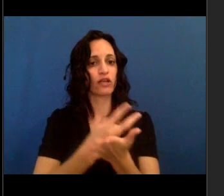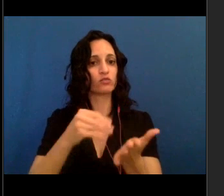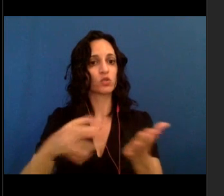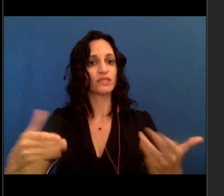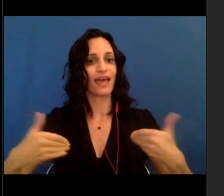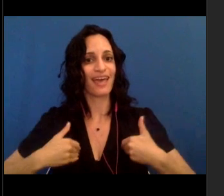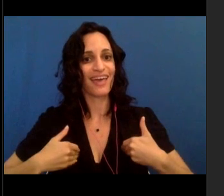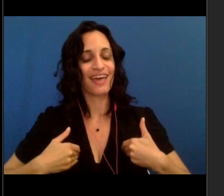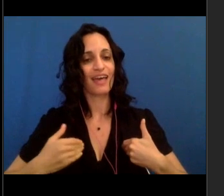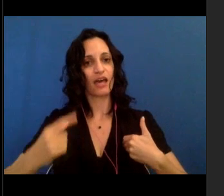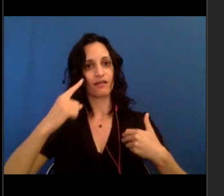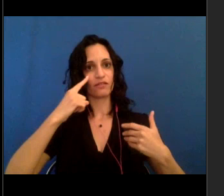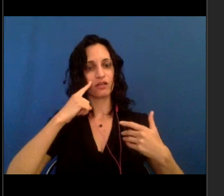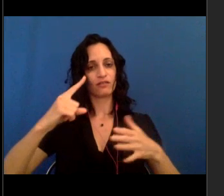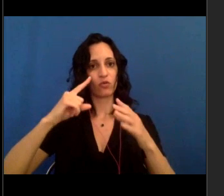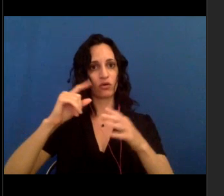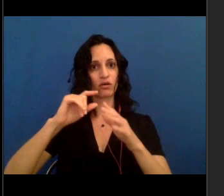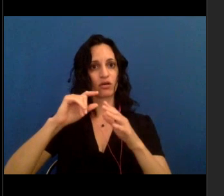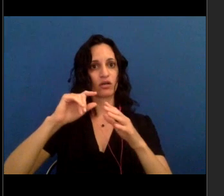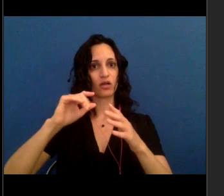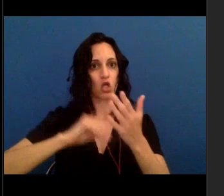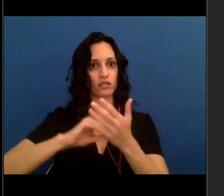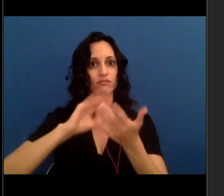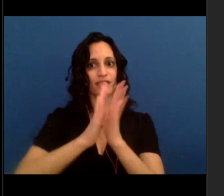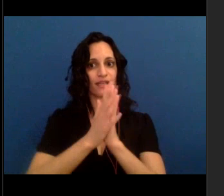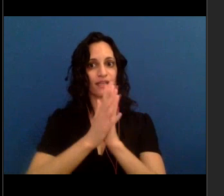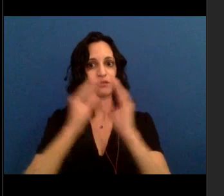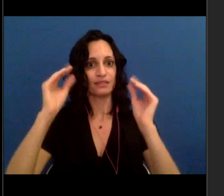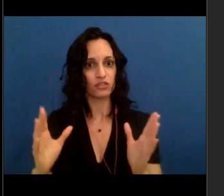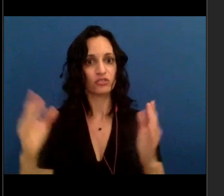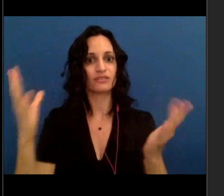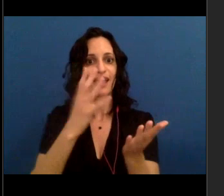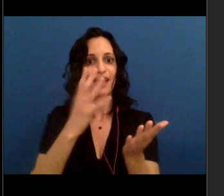opportunities do they have to implement what they learn?